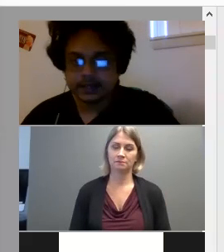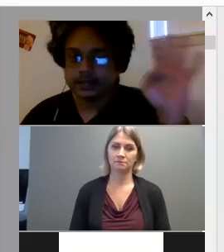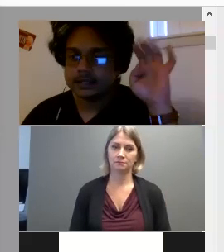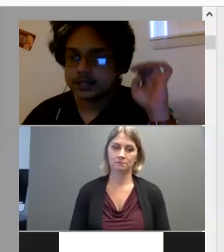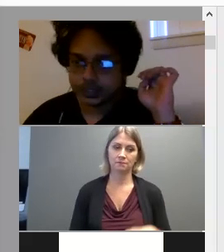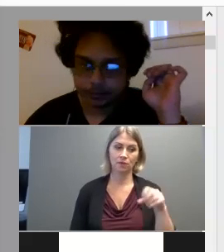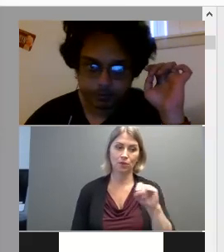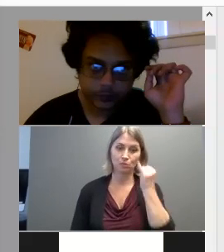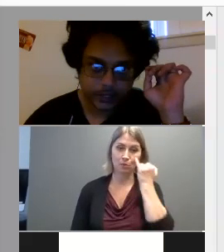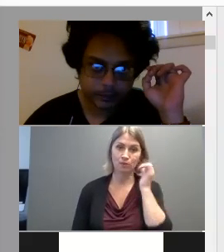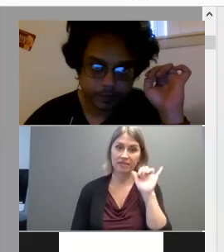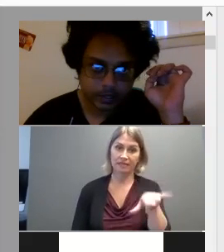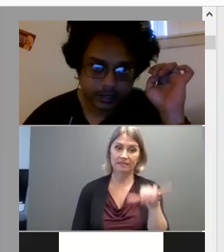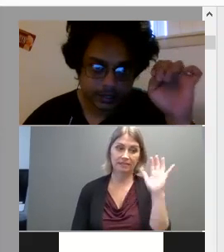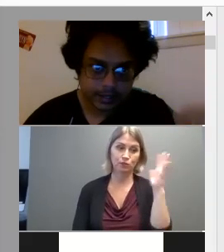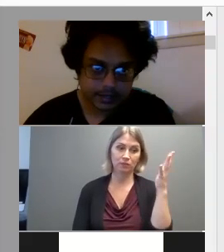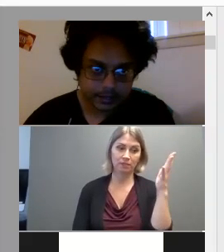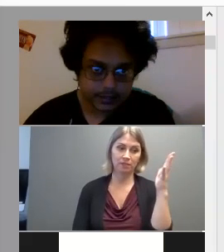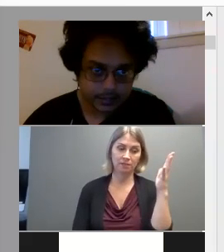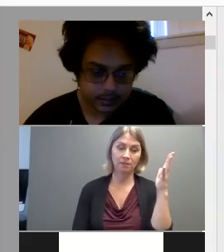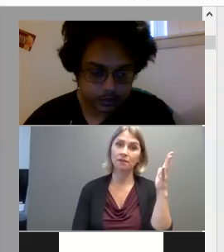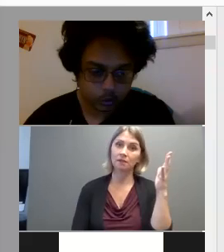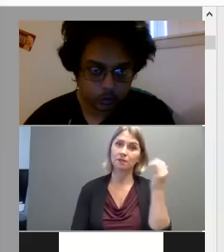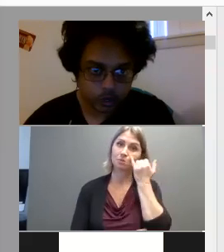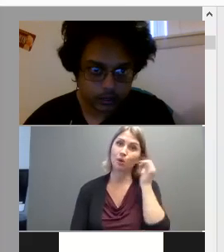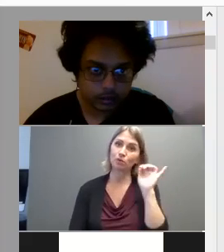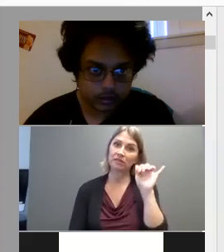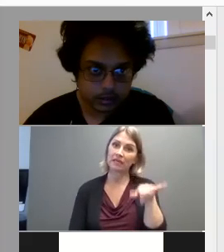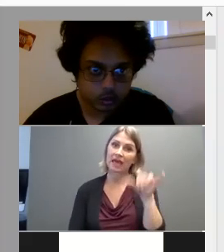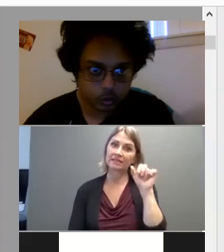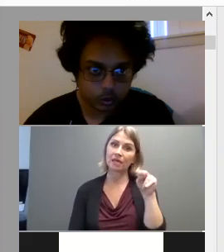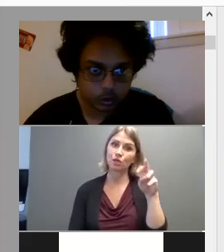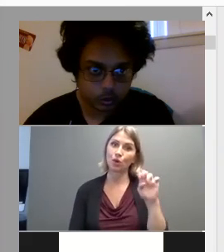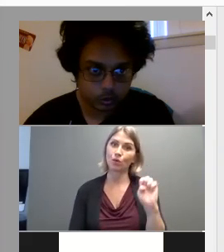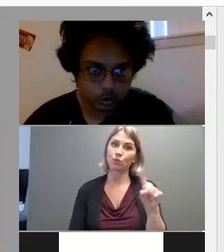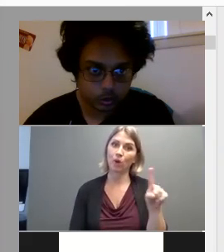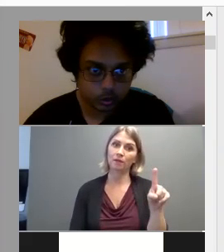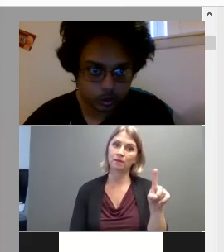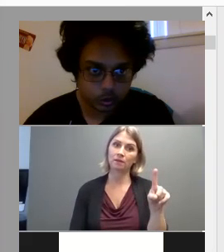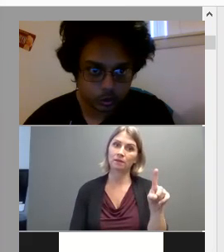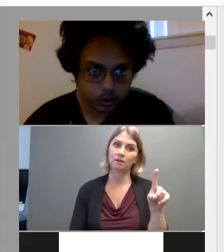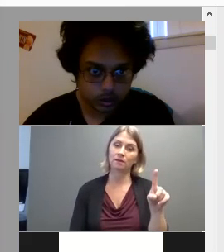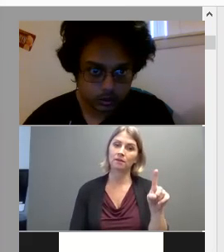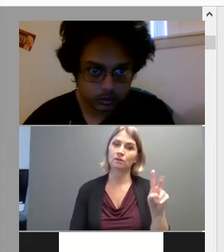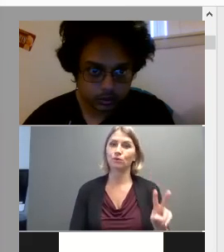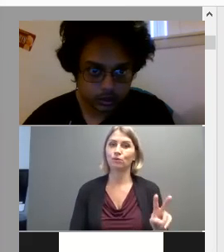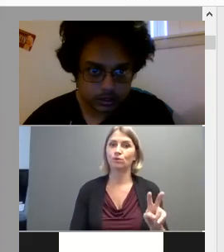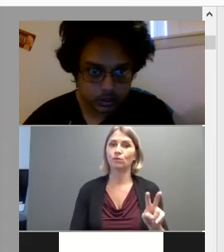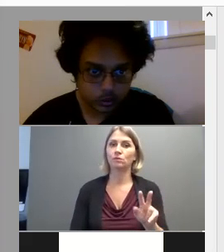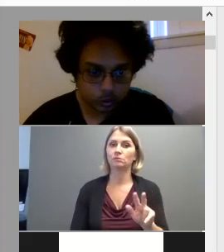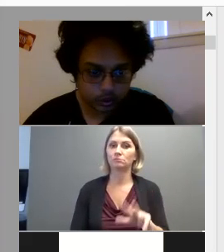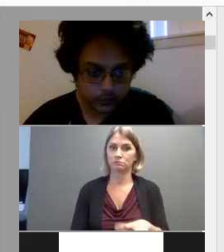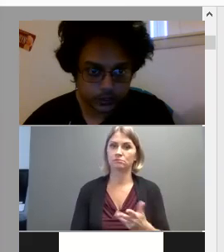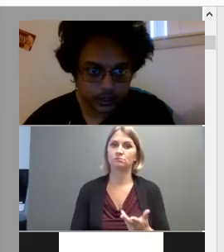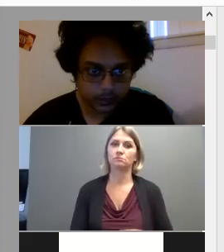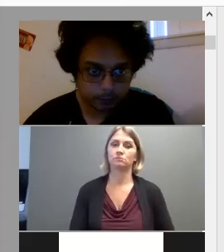So let's say that this is a tree, right? Let's say that this is node 1, this is node 2, this